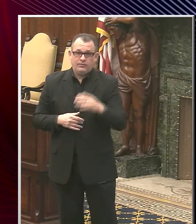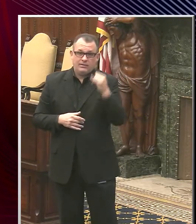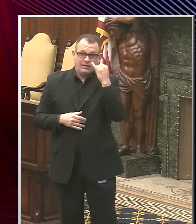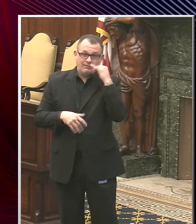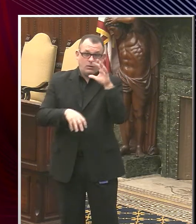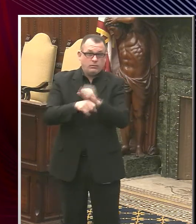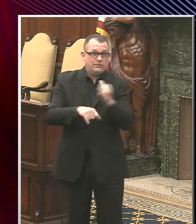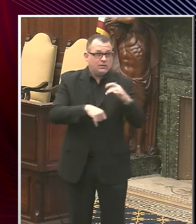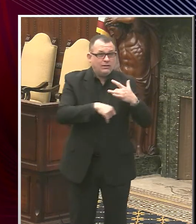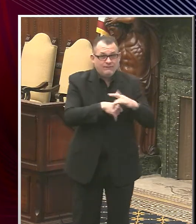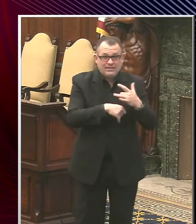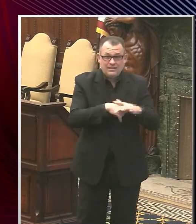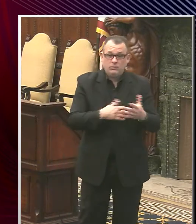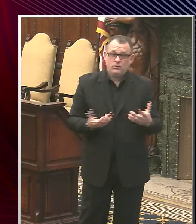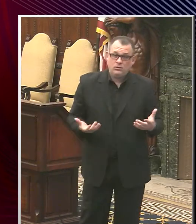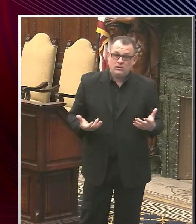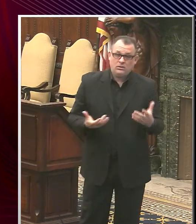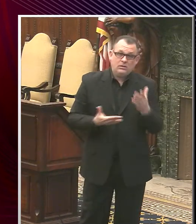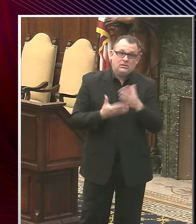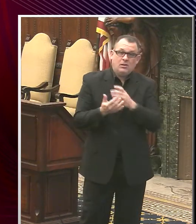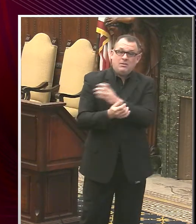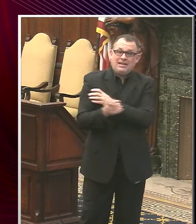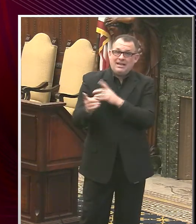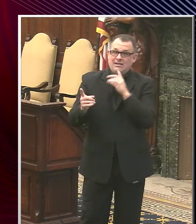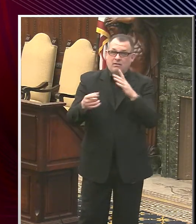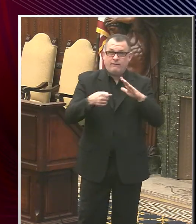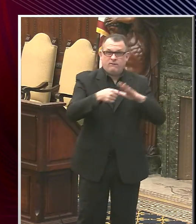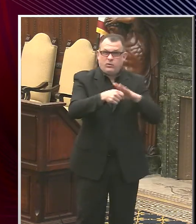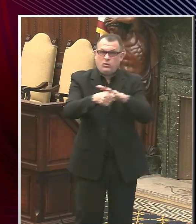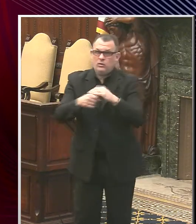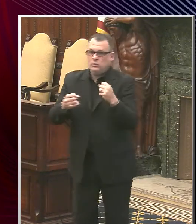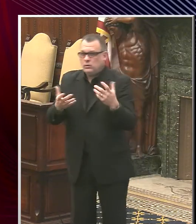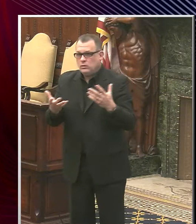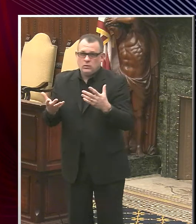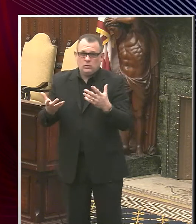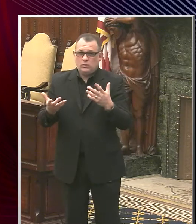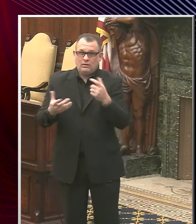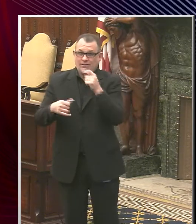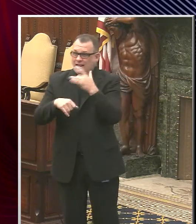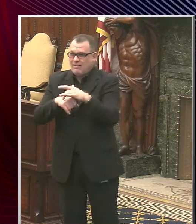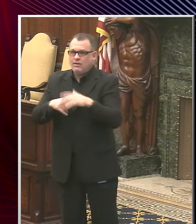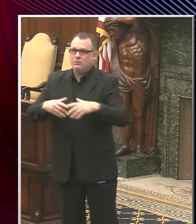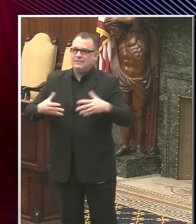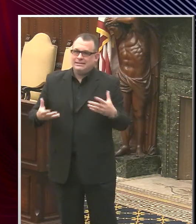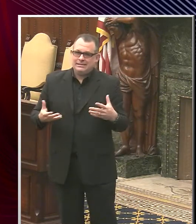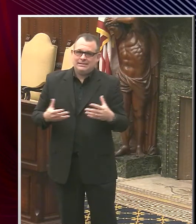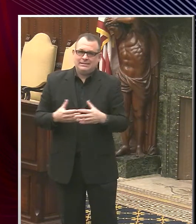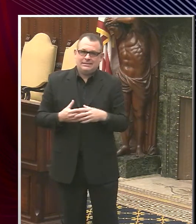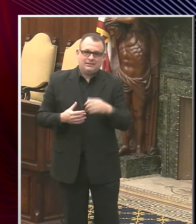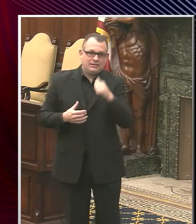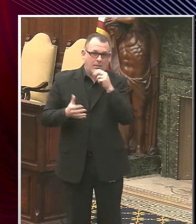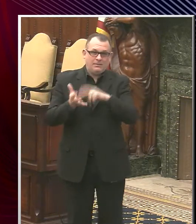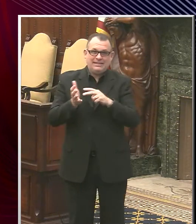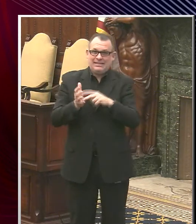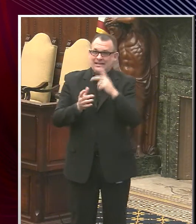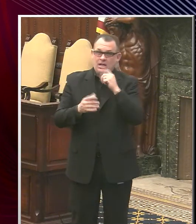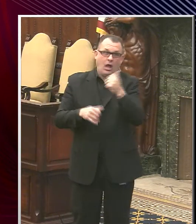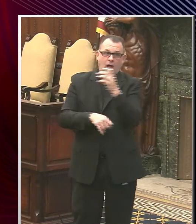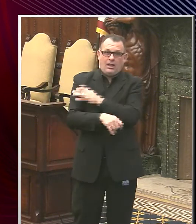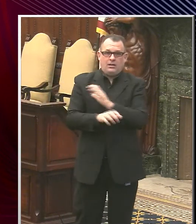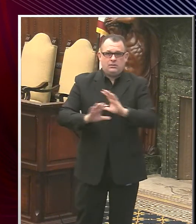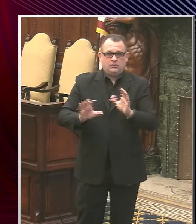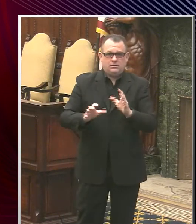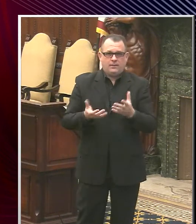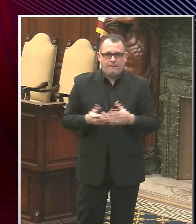We know that for some of the clinics later this week, appointments are not available. So this will not necessarily be at every clinic. And I could use some help from the media